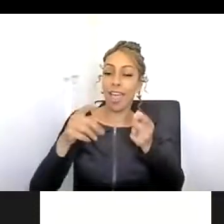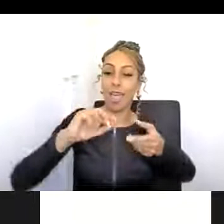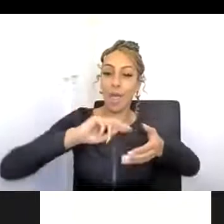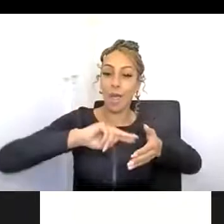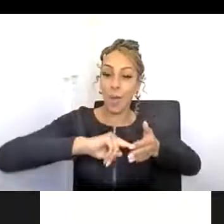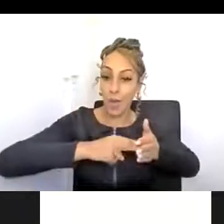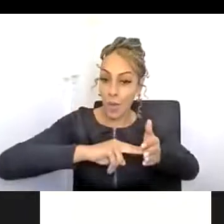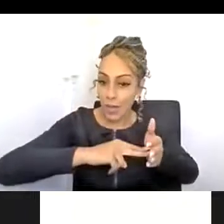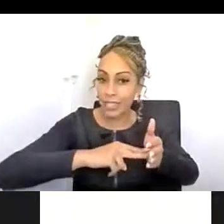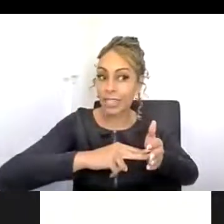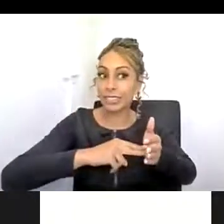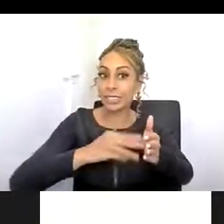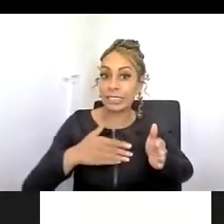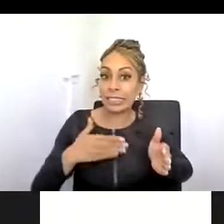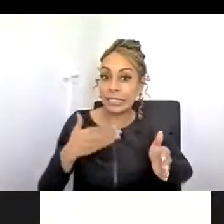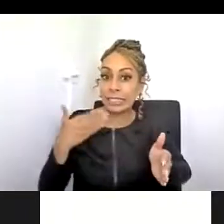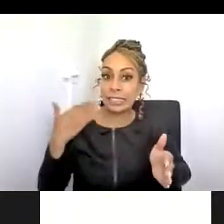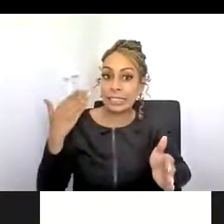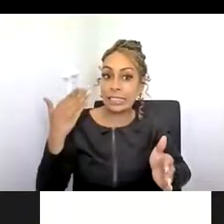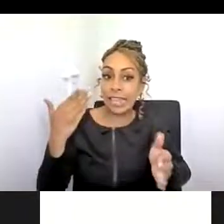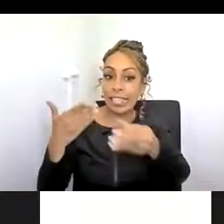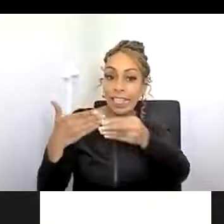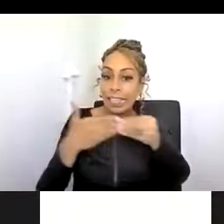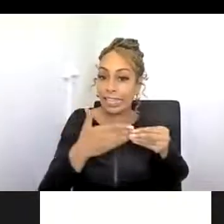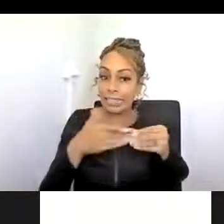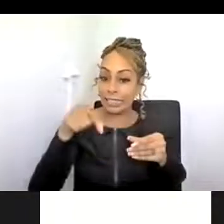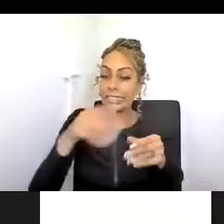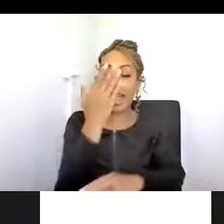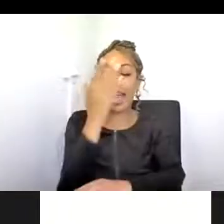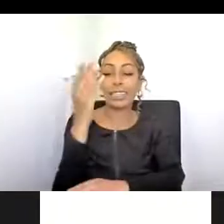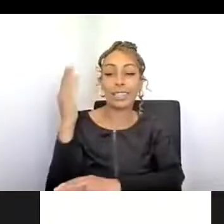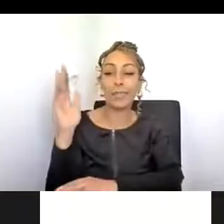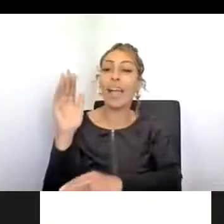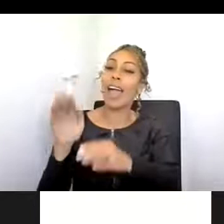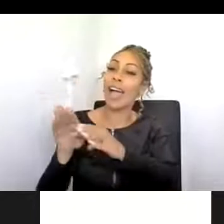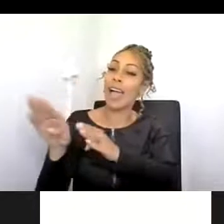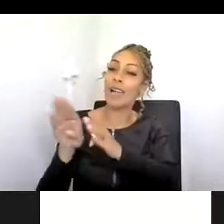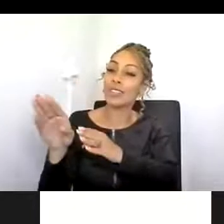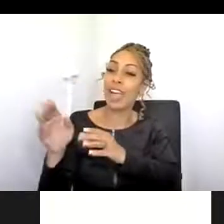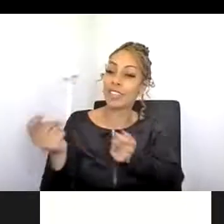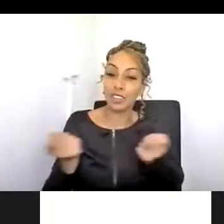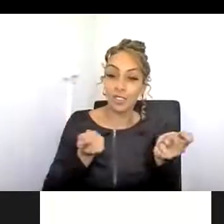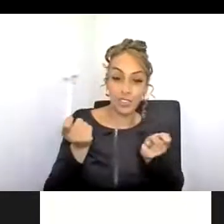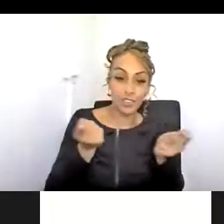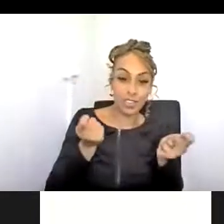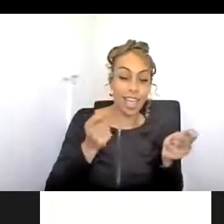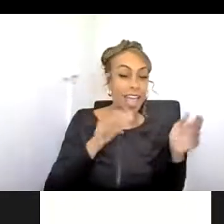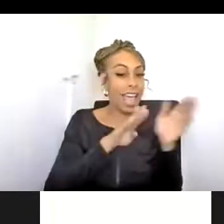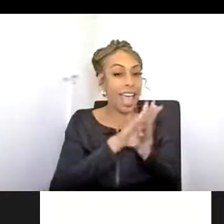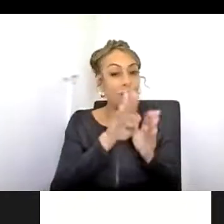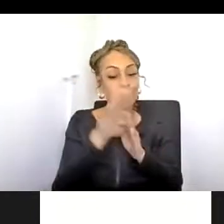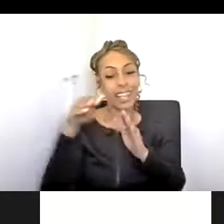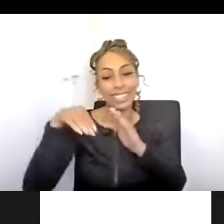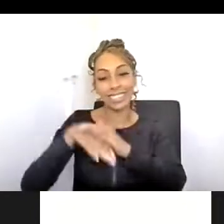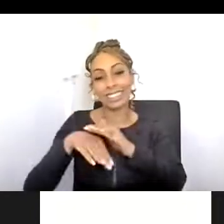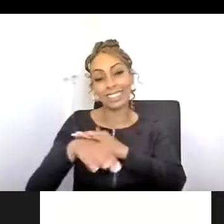this exhibition. So we've had a group of Outside In artists working on the curation of Outside In's collection and the involvement